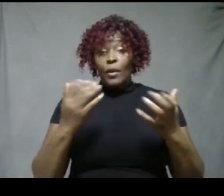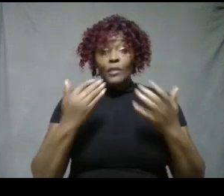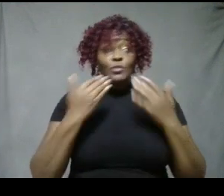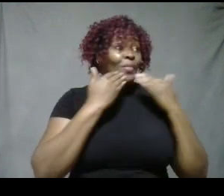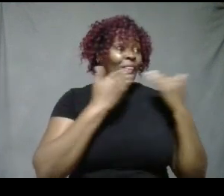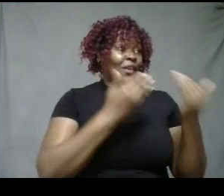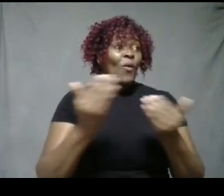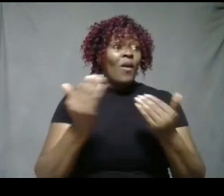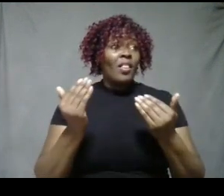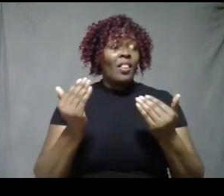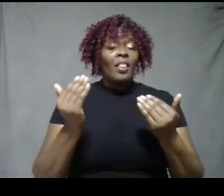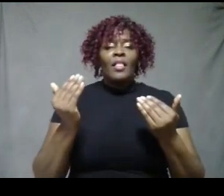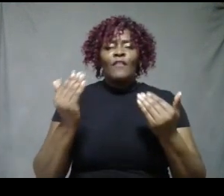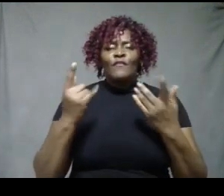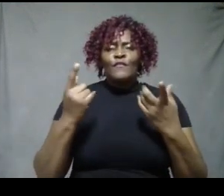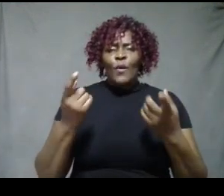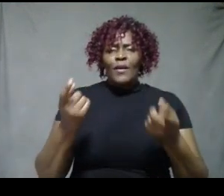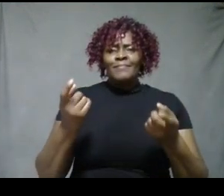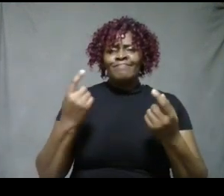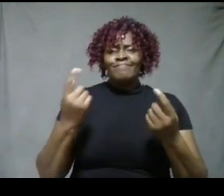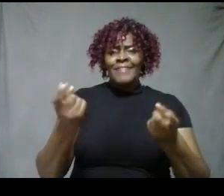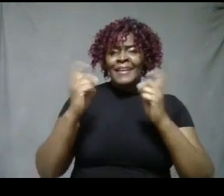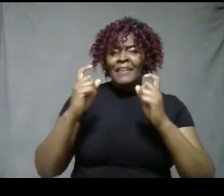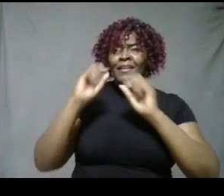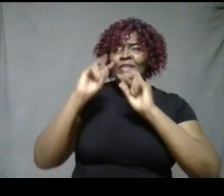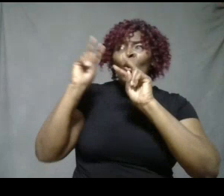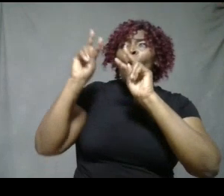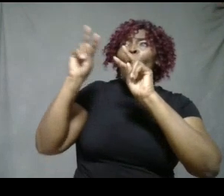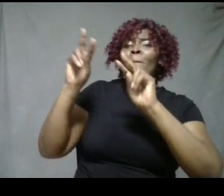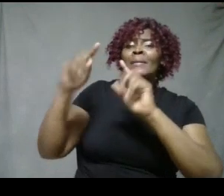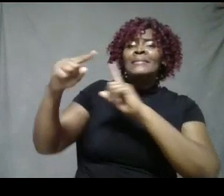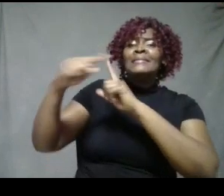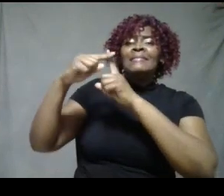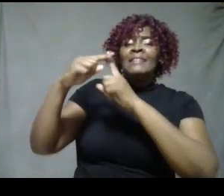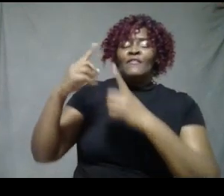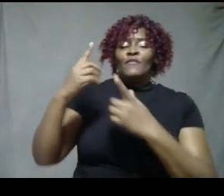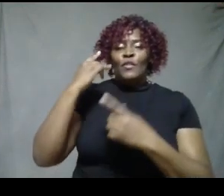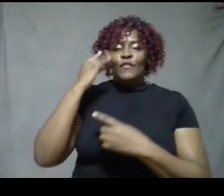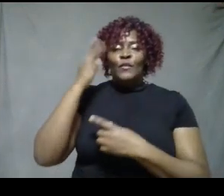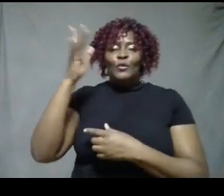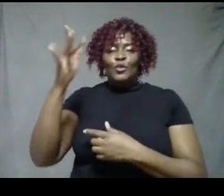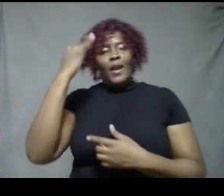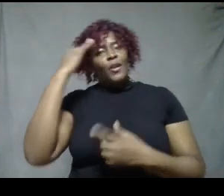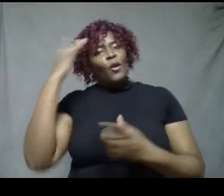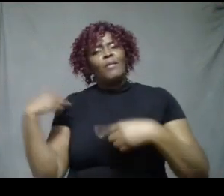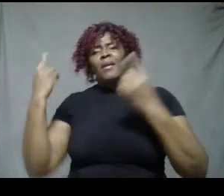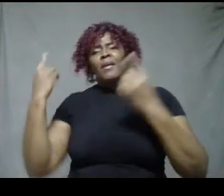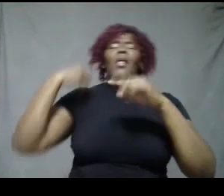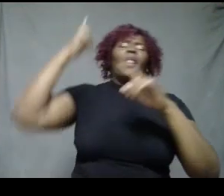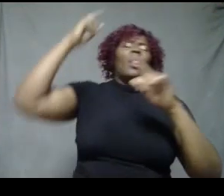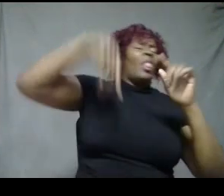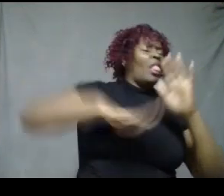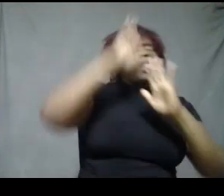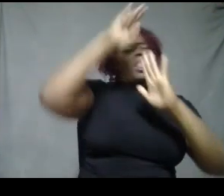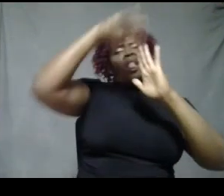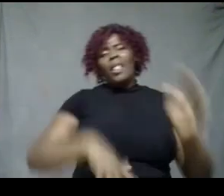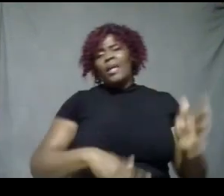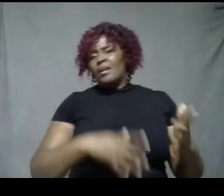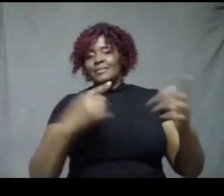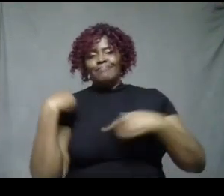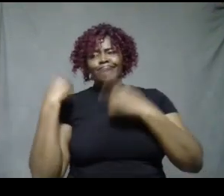guys for giving us hope for the future. I know it's been tumultuous. It's been negative since 2020,